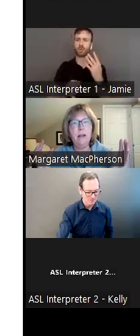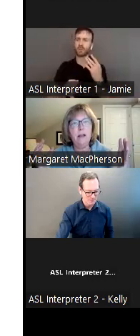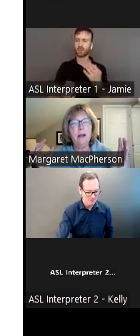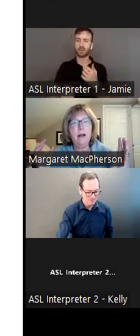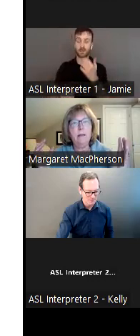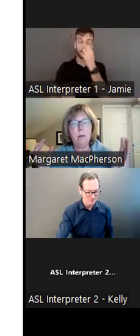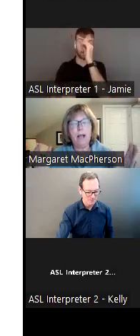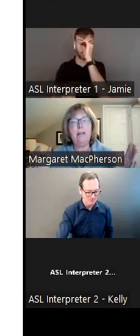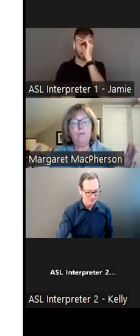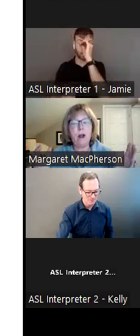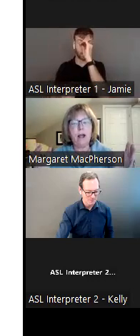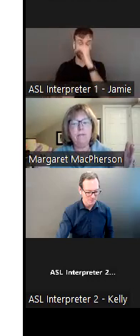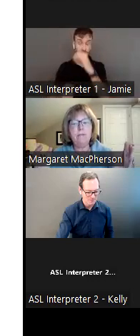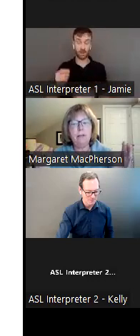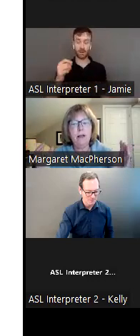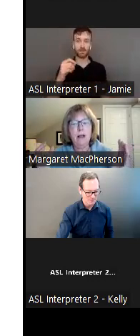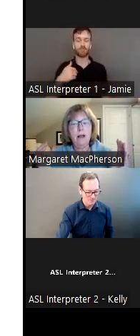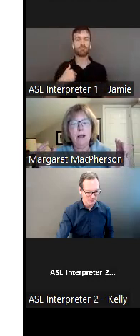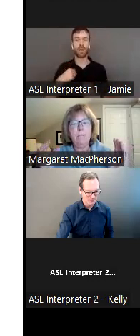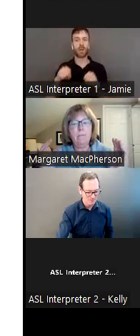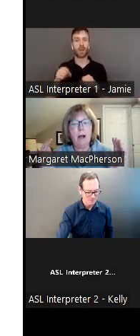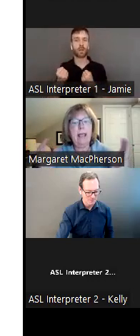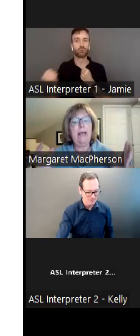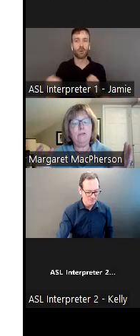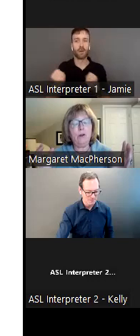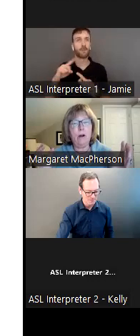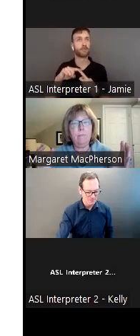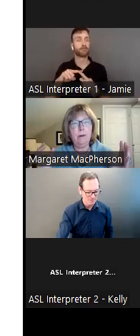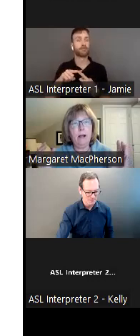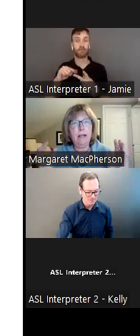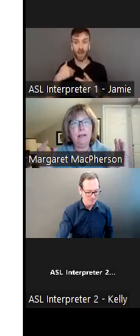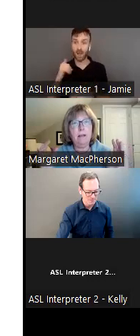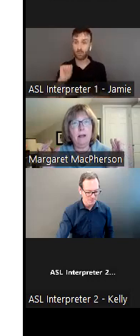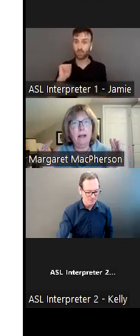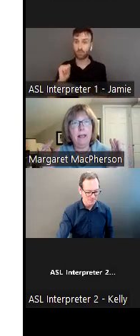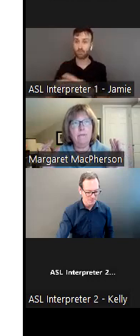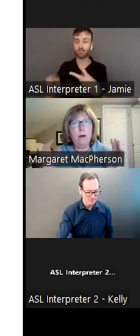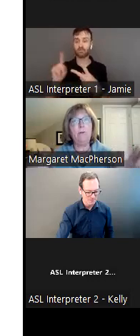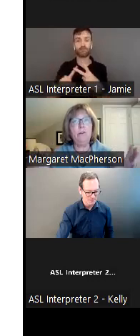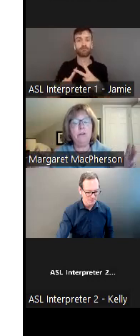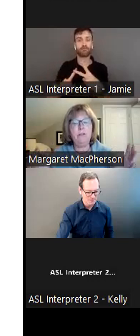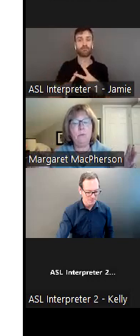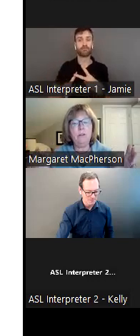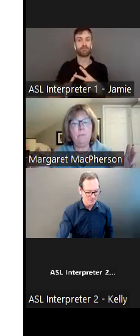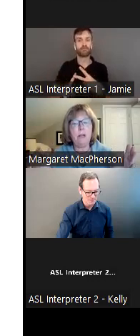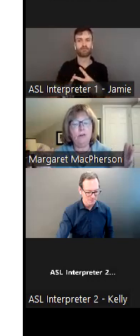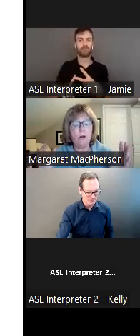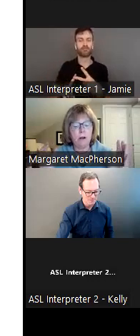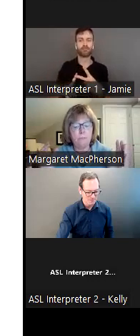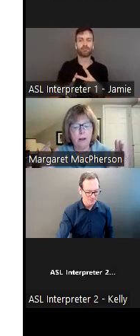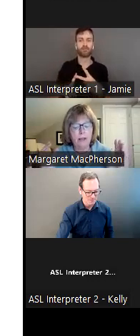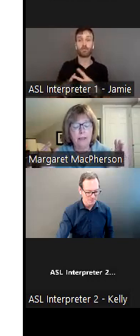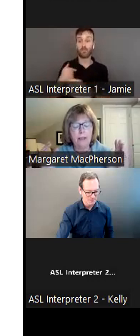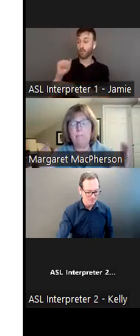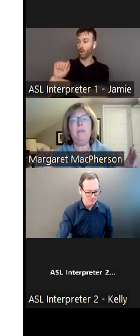that I can drive. I have a job. I have opportunities within my